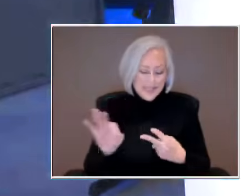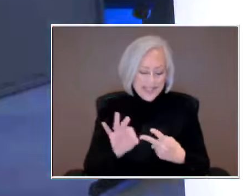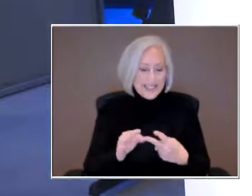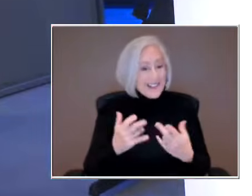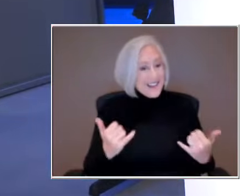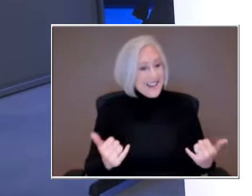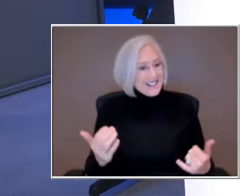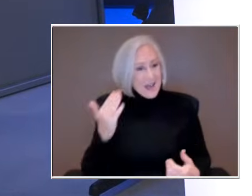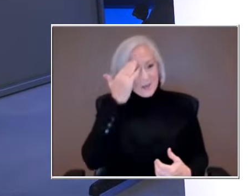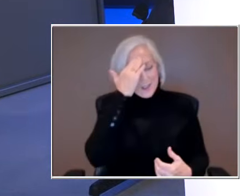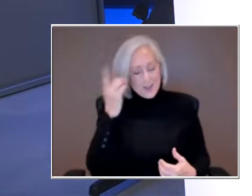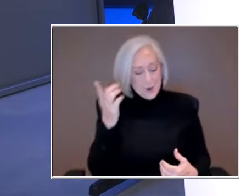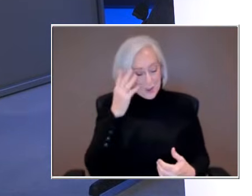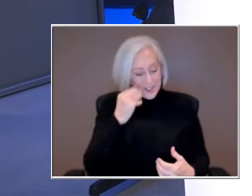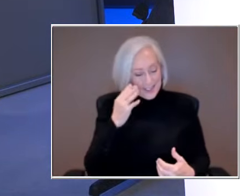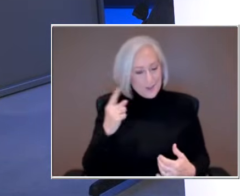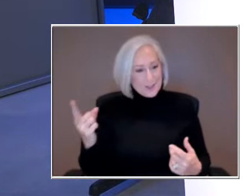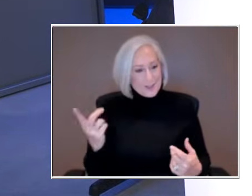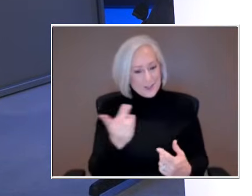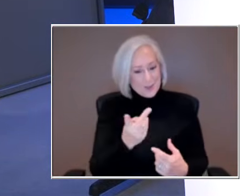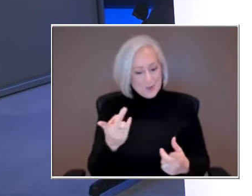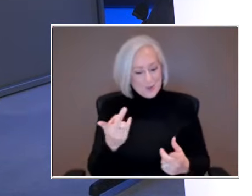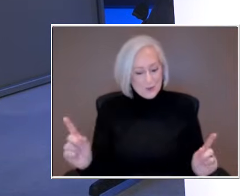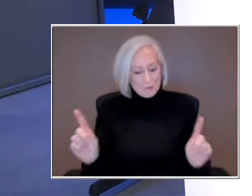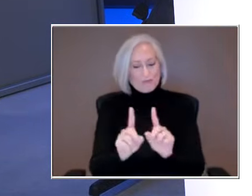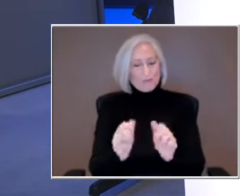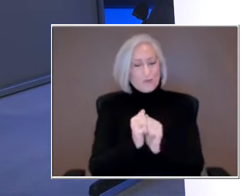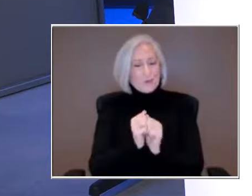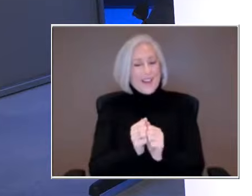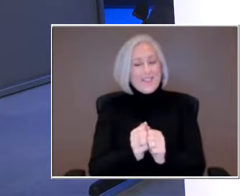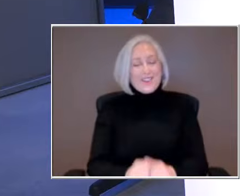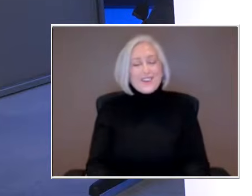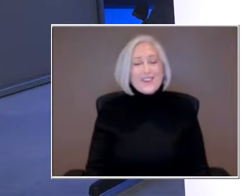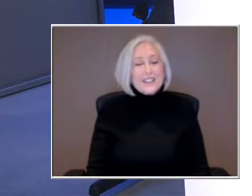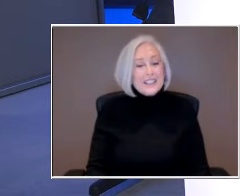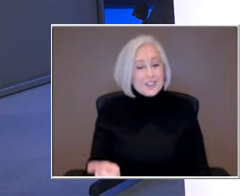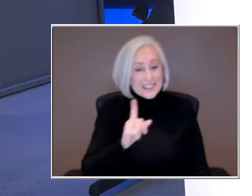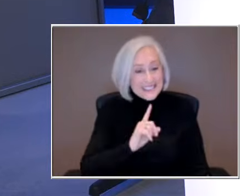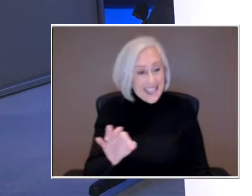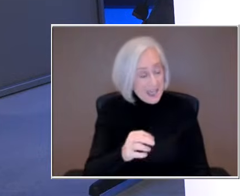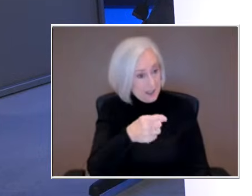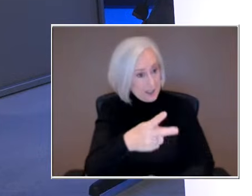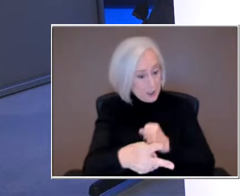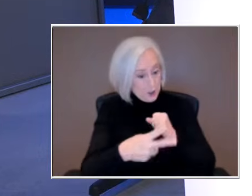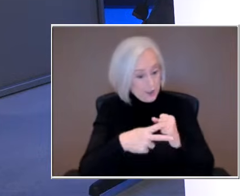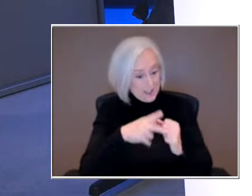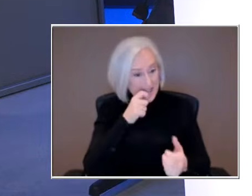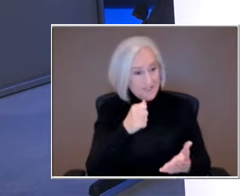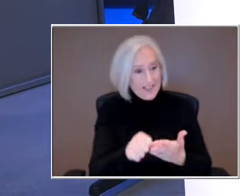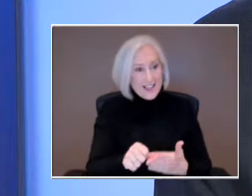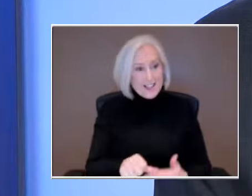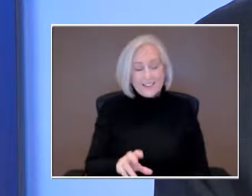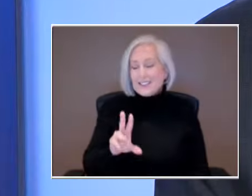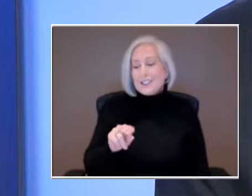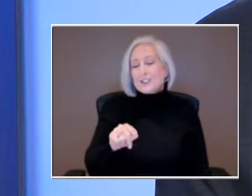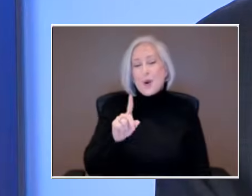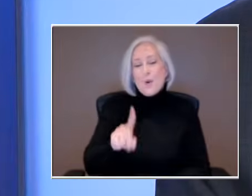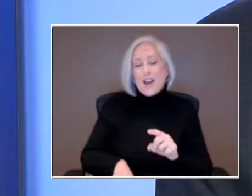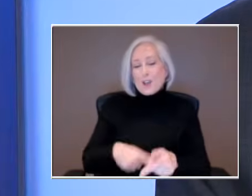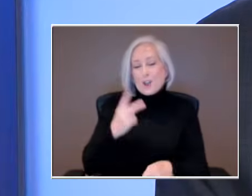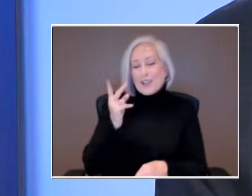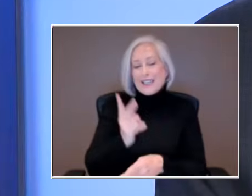Yeah. She's 9 years old. Did you save the letters? No, I couldn't keep them. Right.